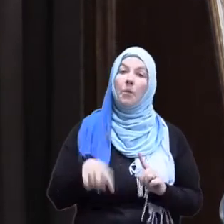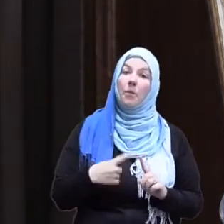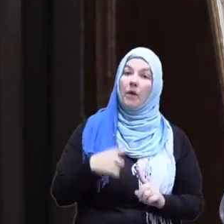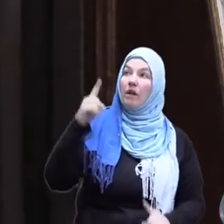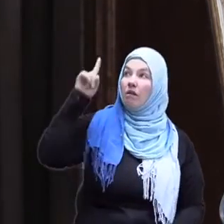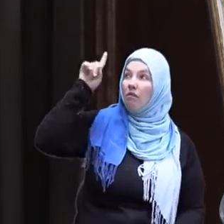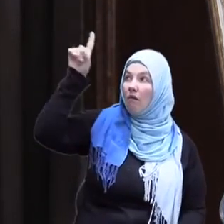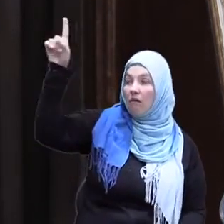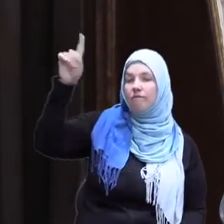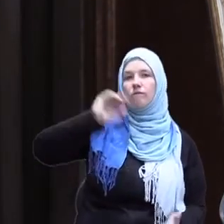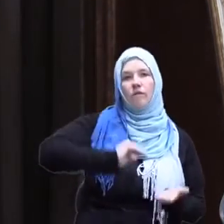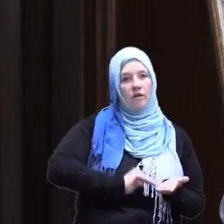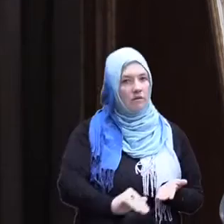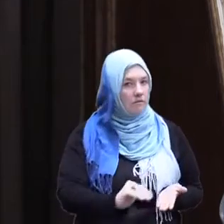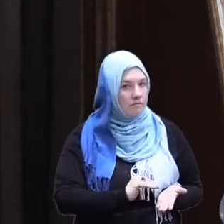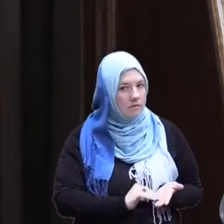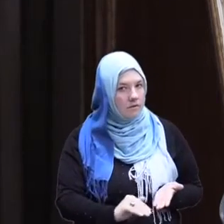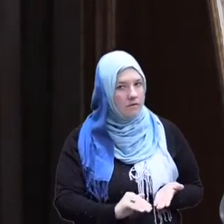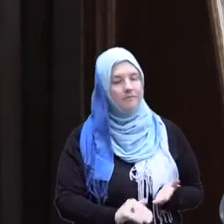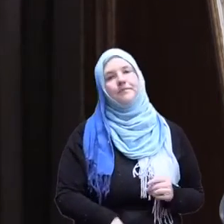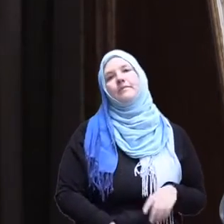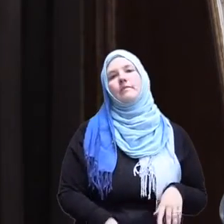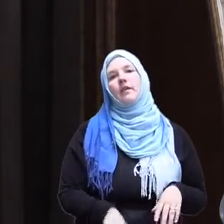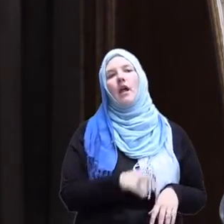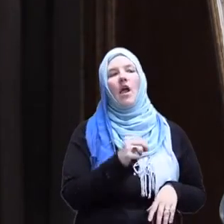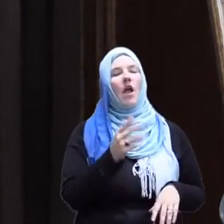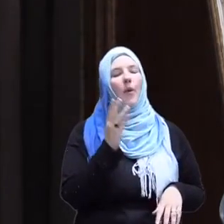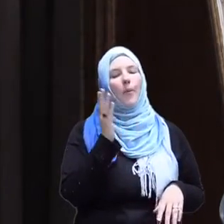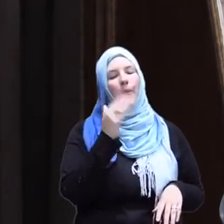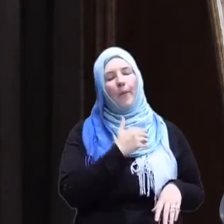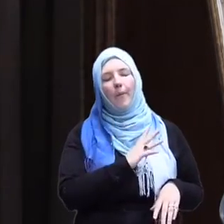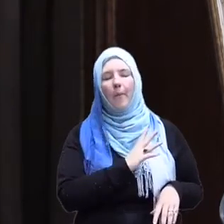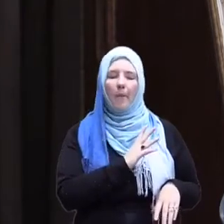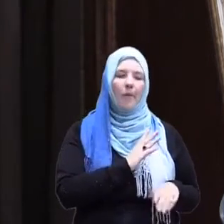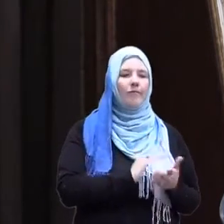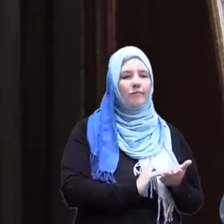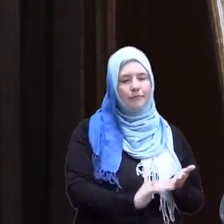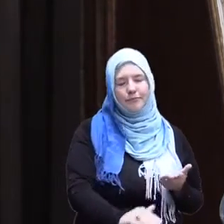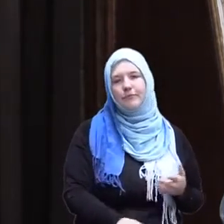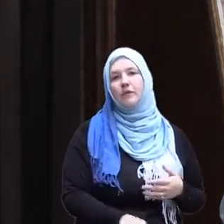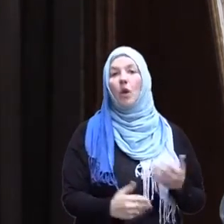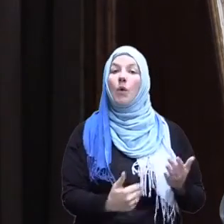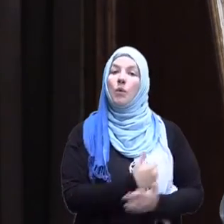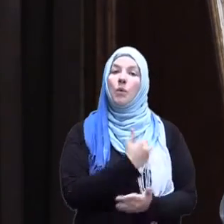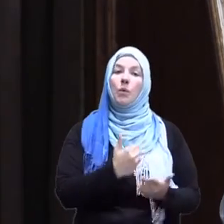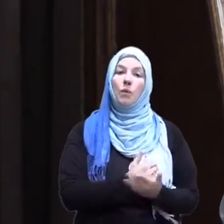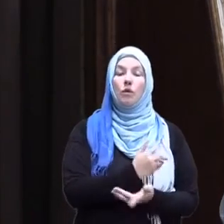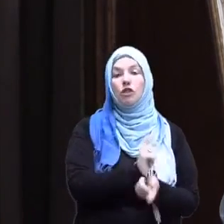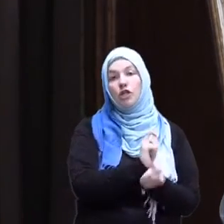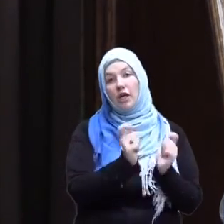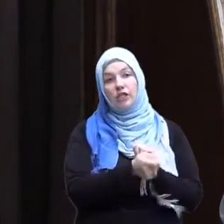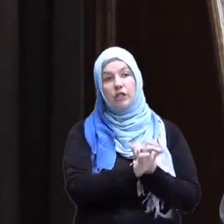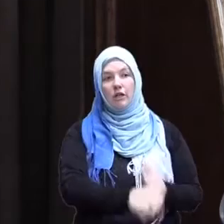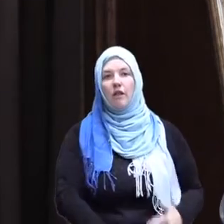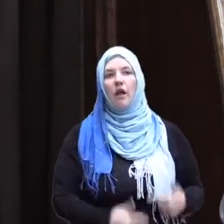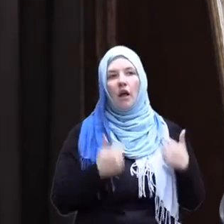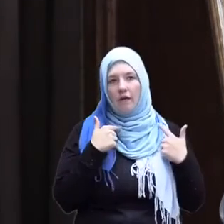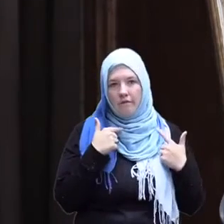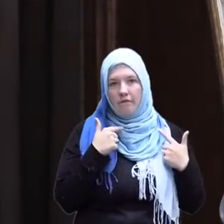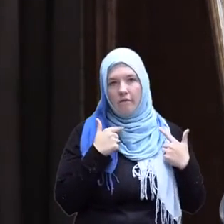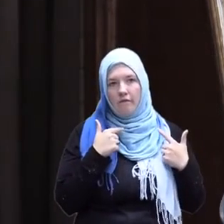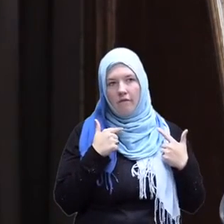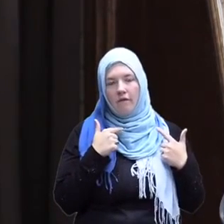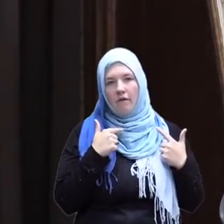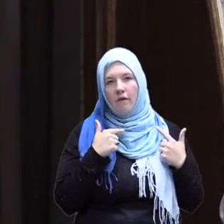Allah forgives and overlooks and opens for them a new page, they write one and